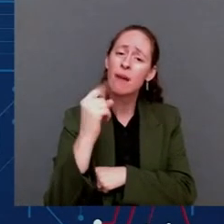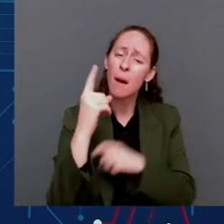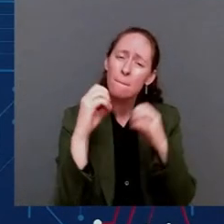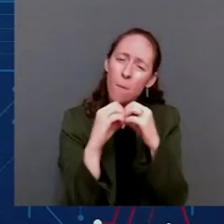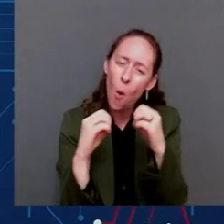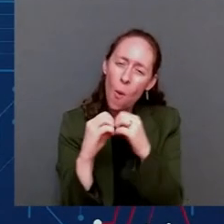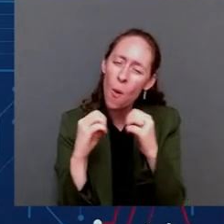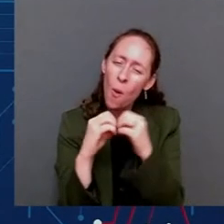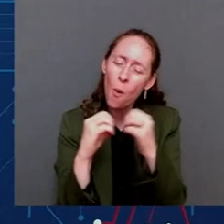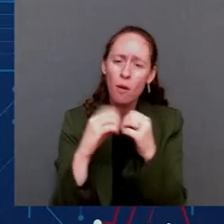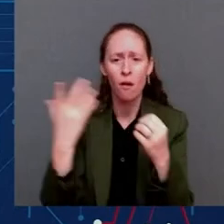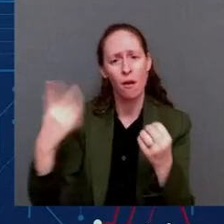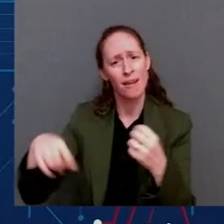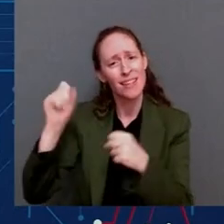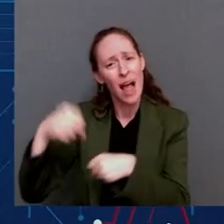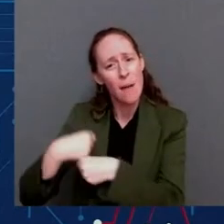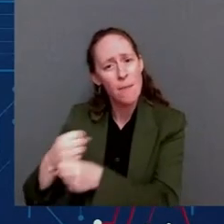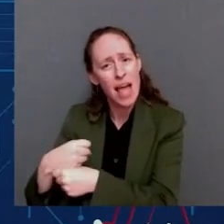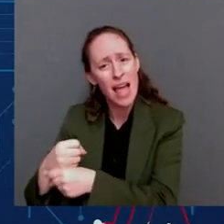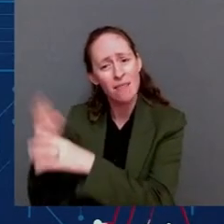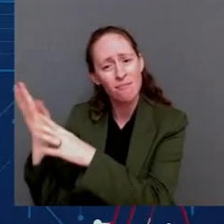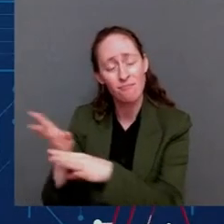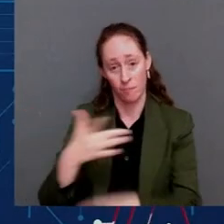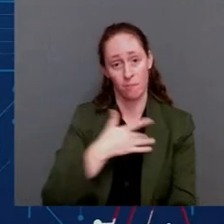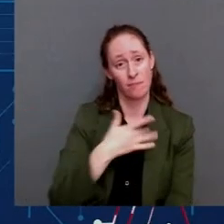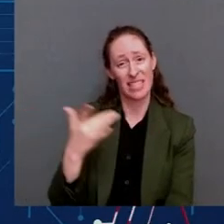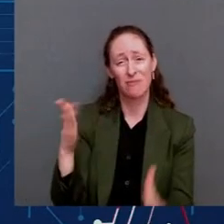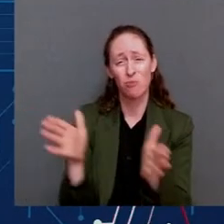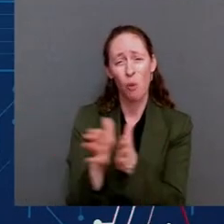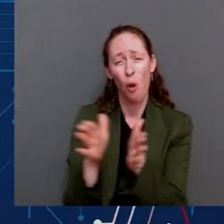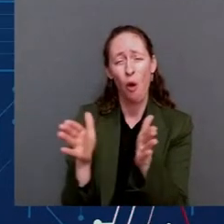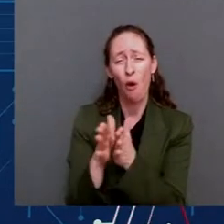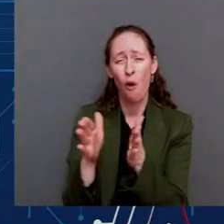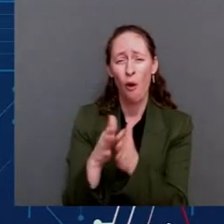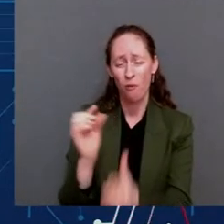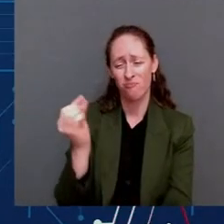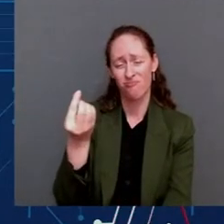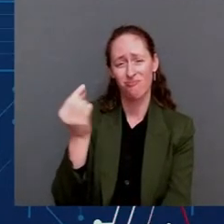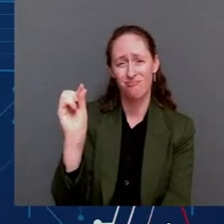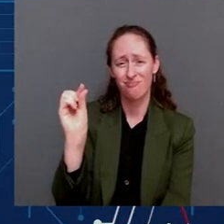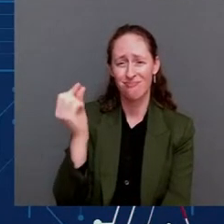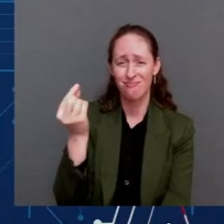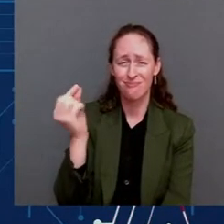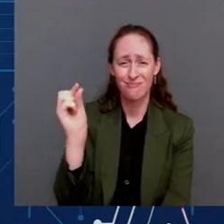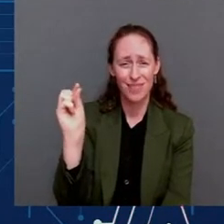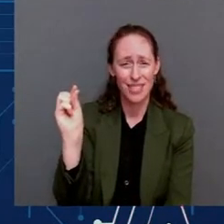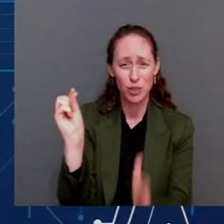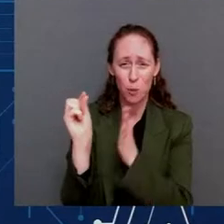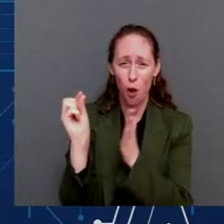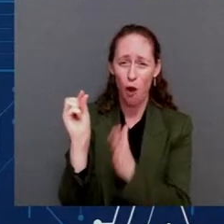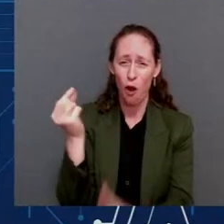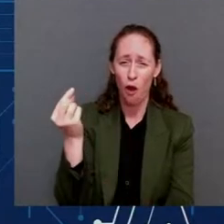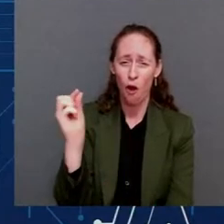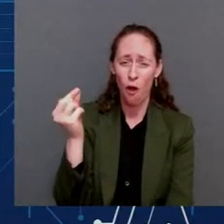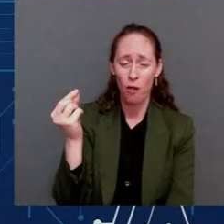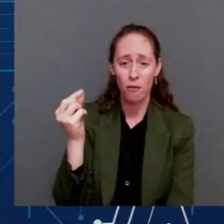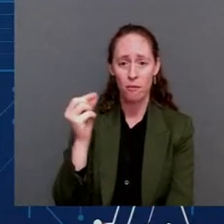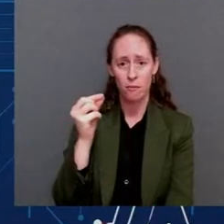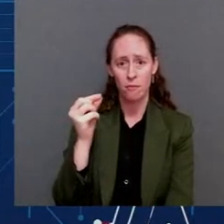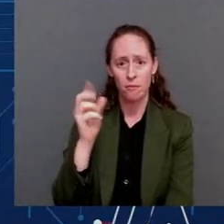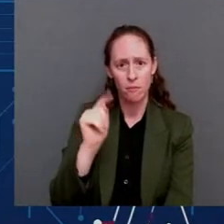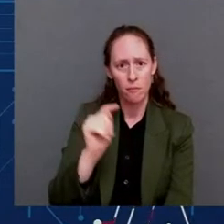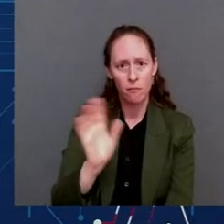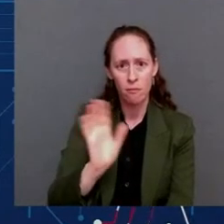size of a fingertip, that are building the building blocks for a modern economy, they power everything